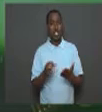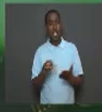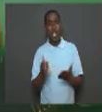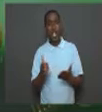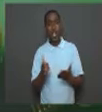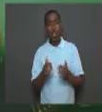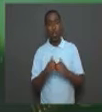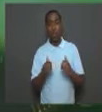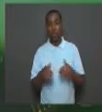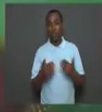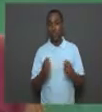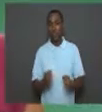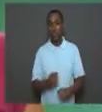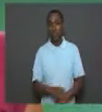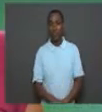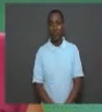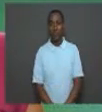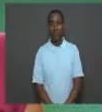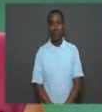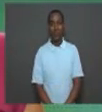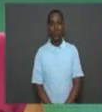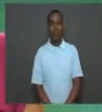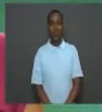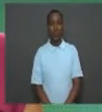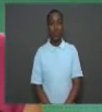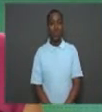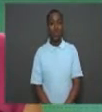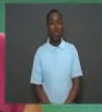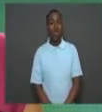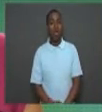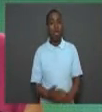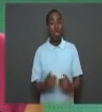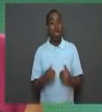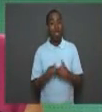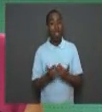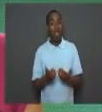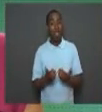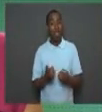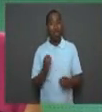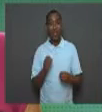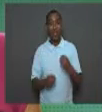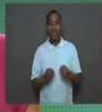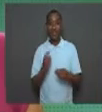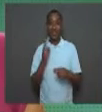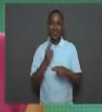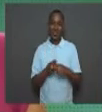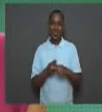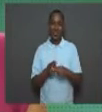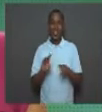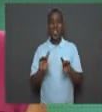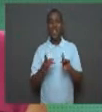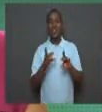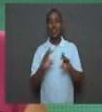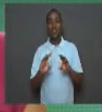other organisms. We will learn more about how organisms are named and